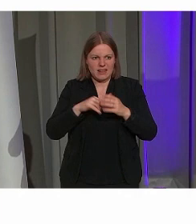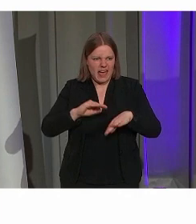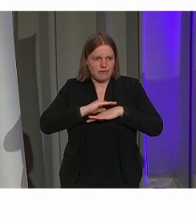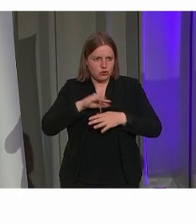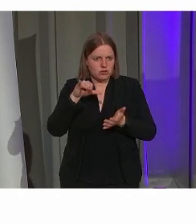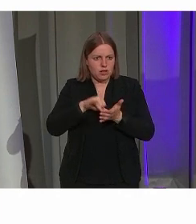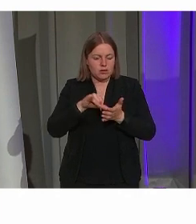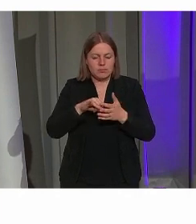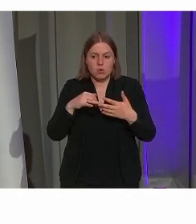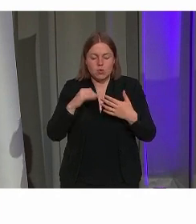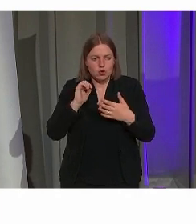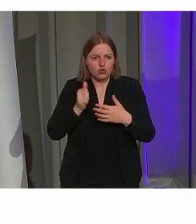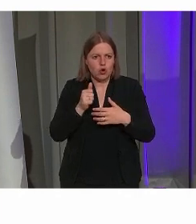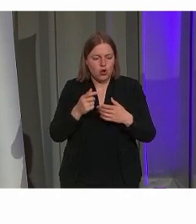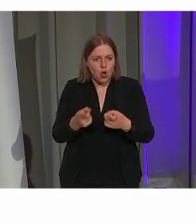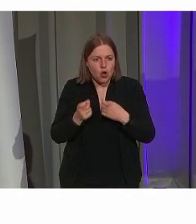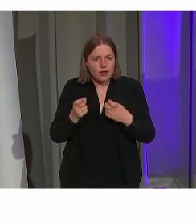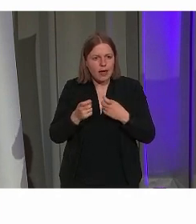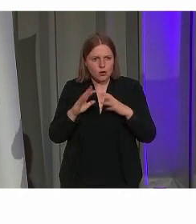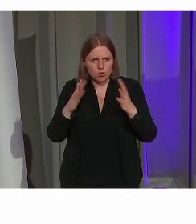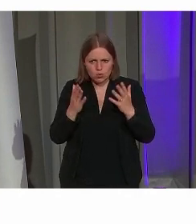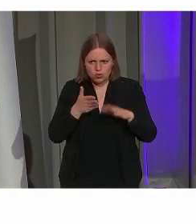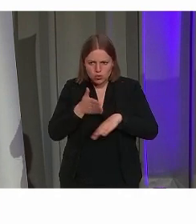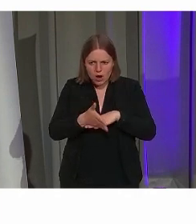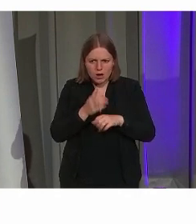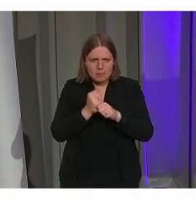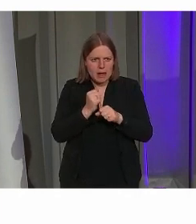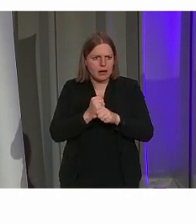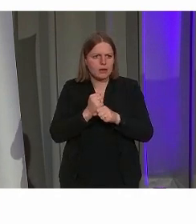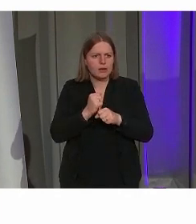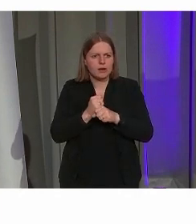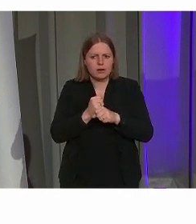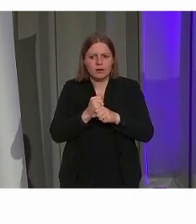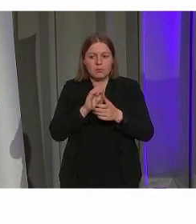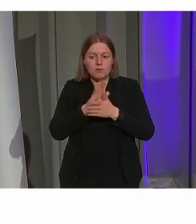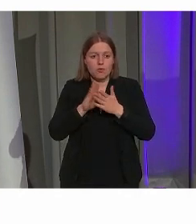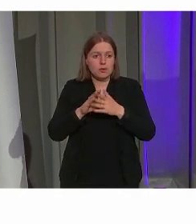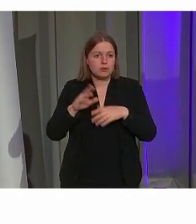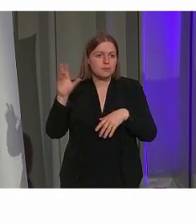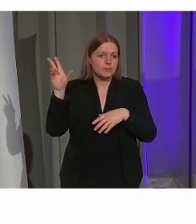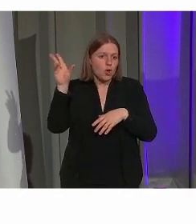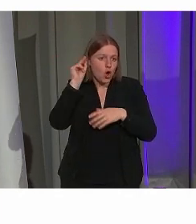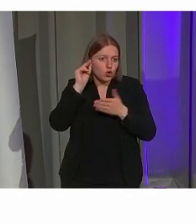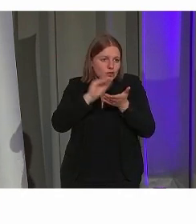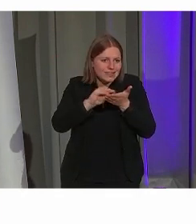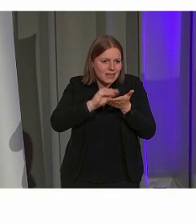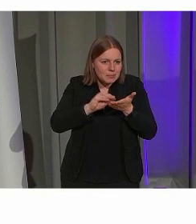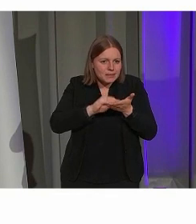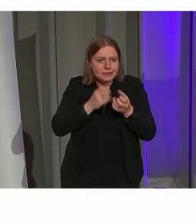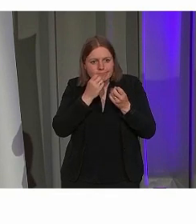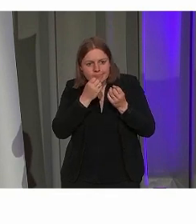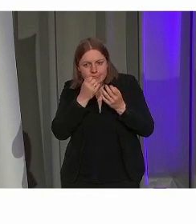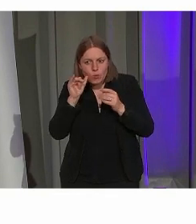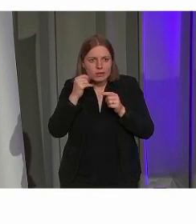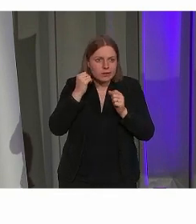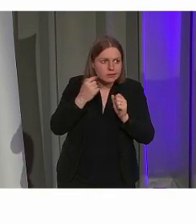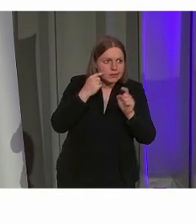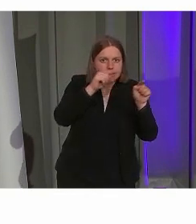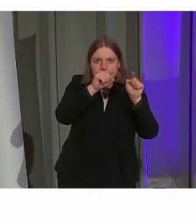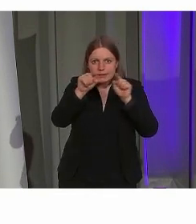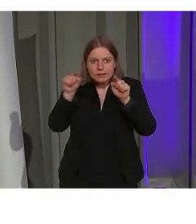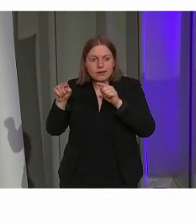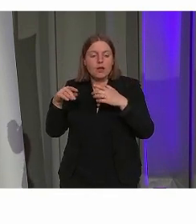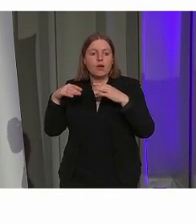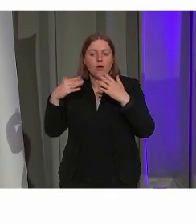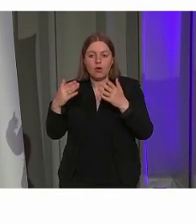city center. This is also important. We are working with audio description in